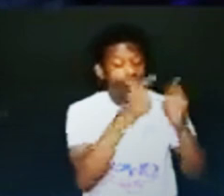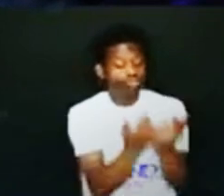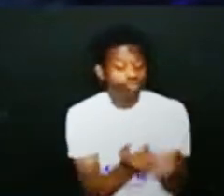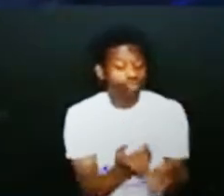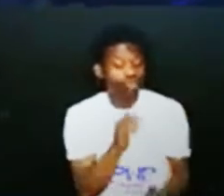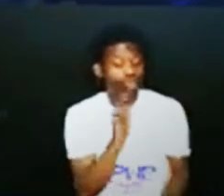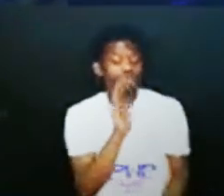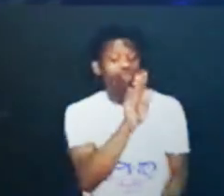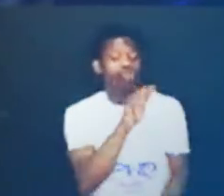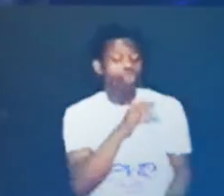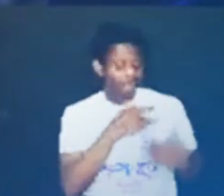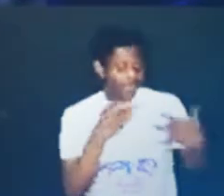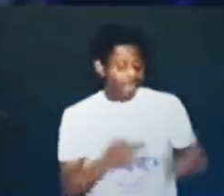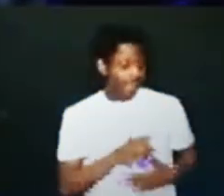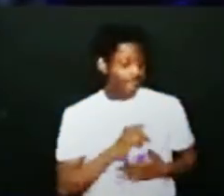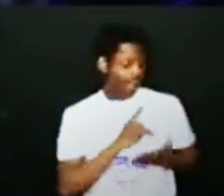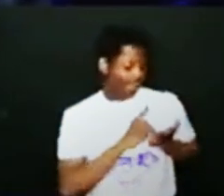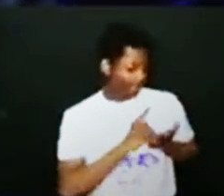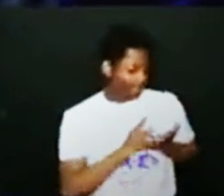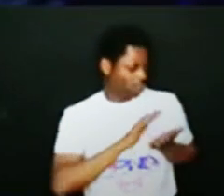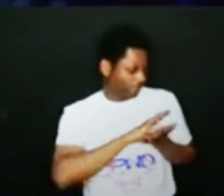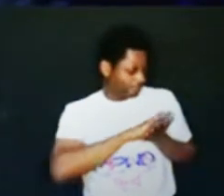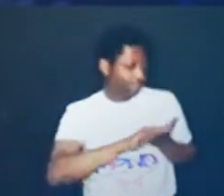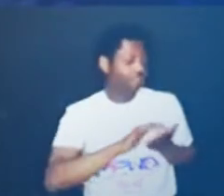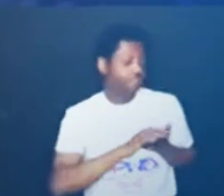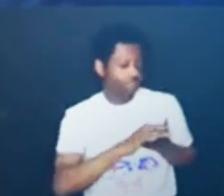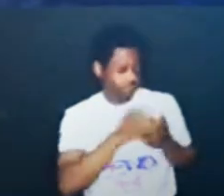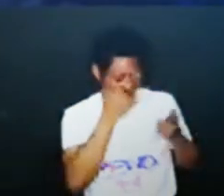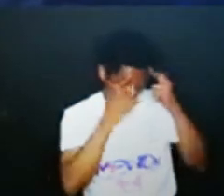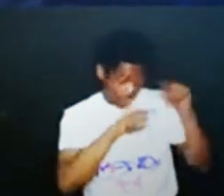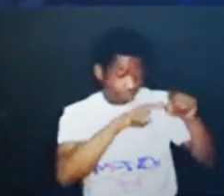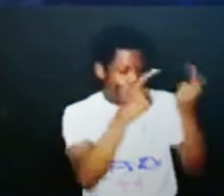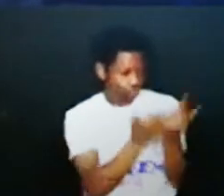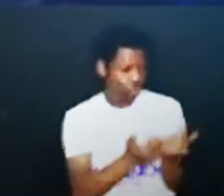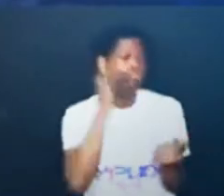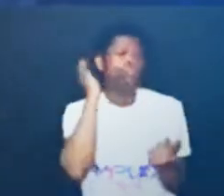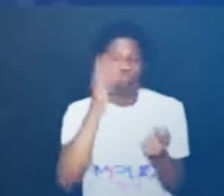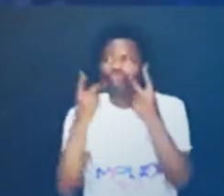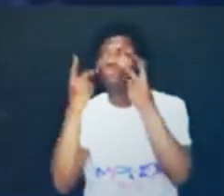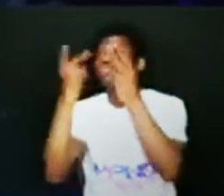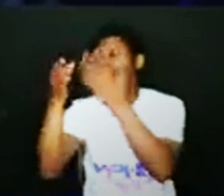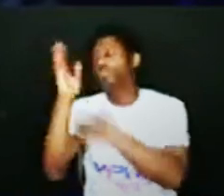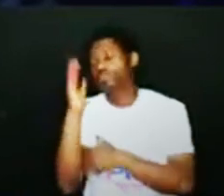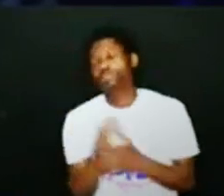heart, for they shall see God.